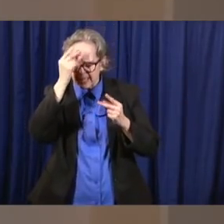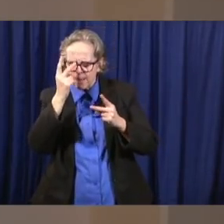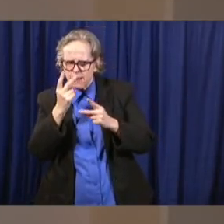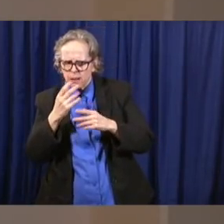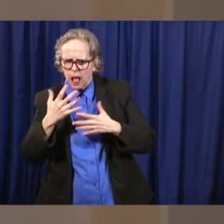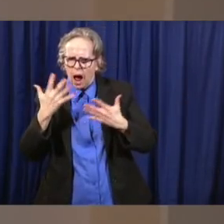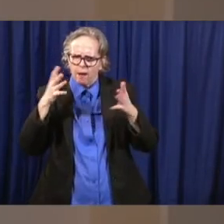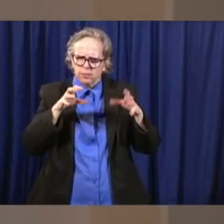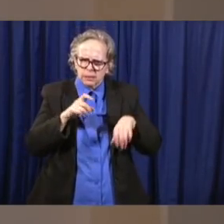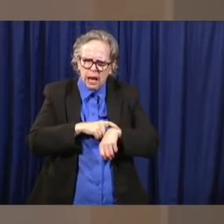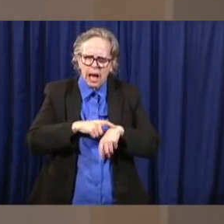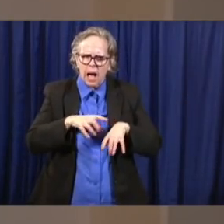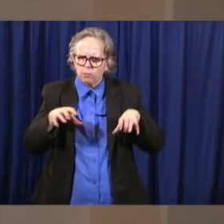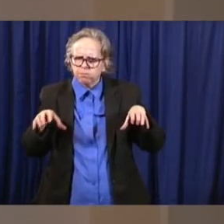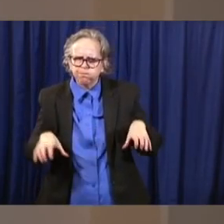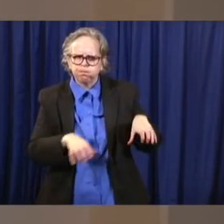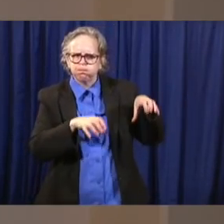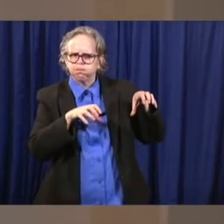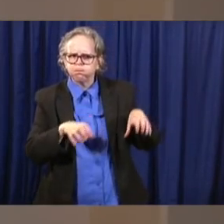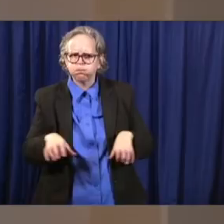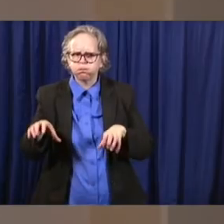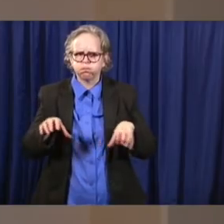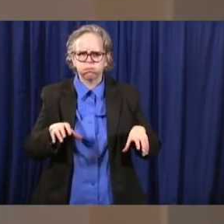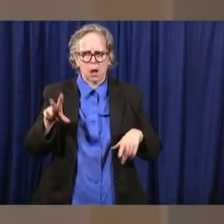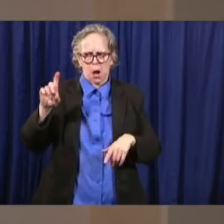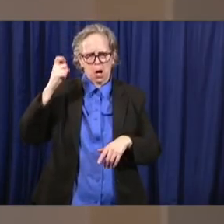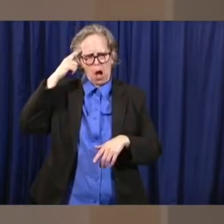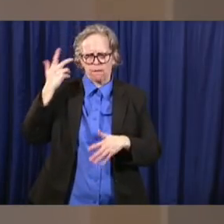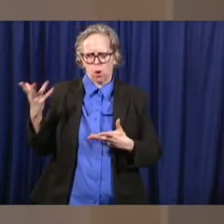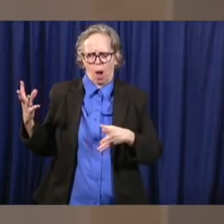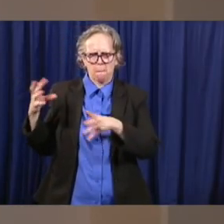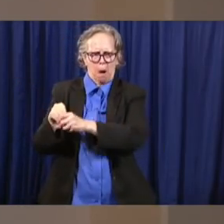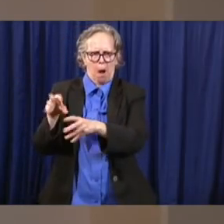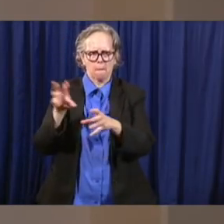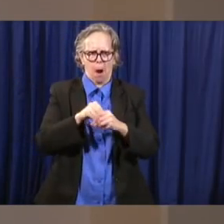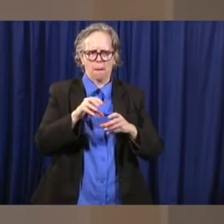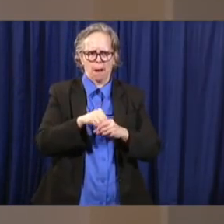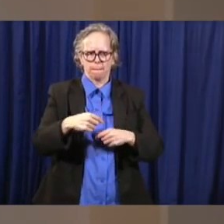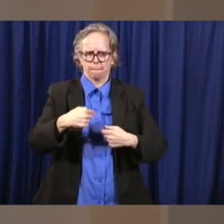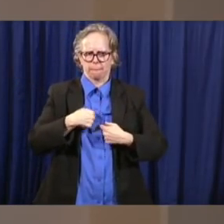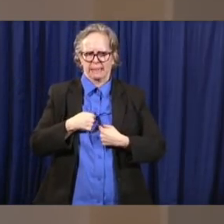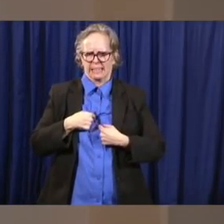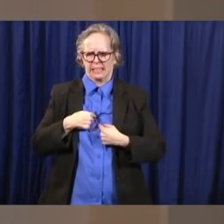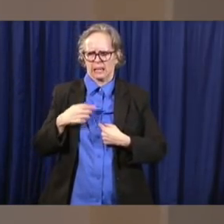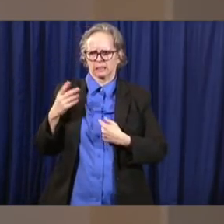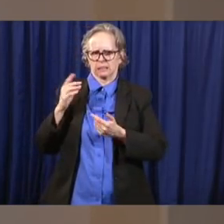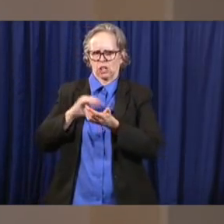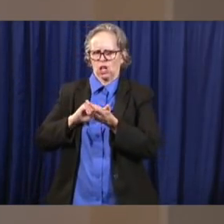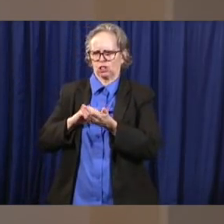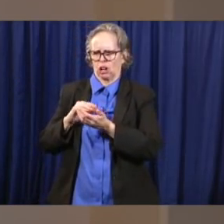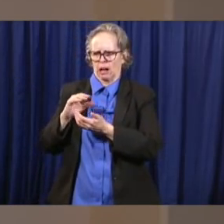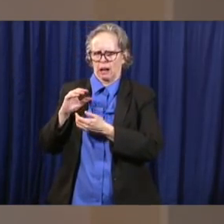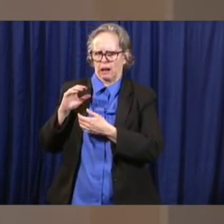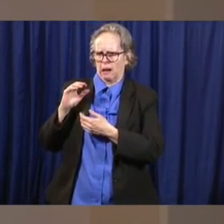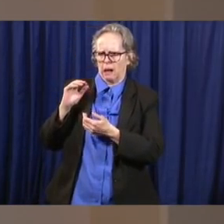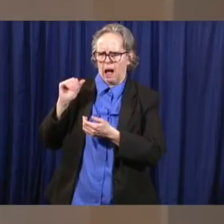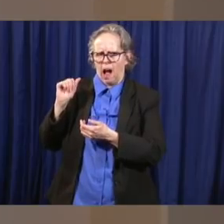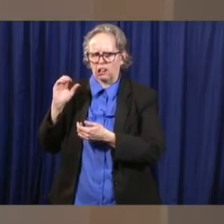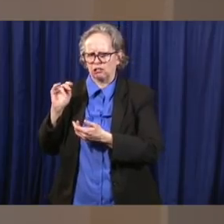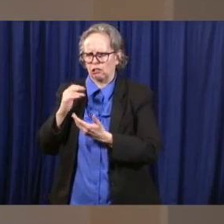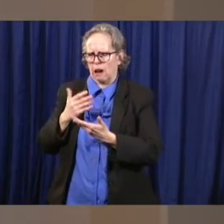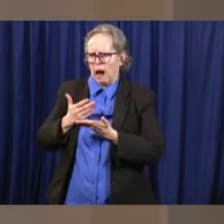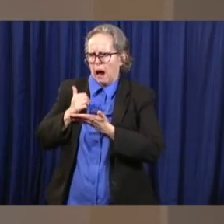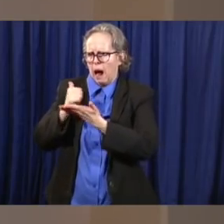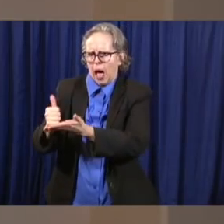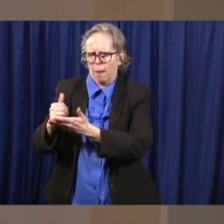everything. Dr. Acton and I try to take our parts. And I want the business owners out there to know